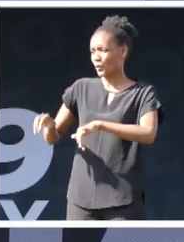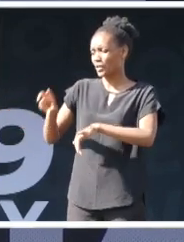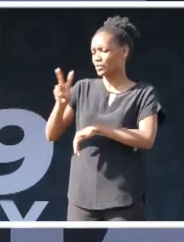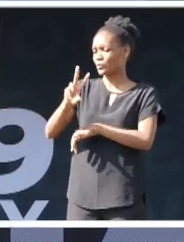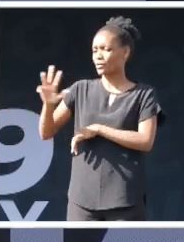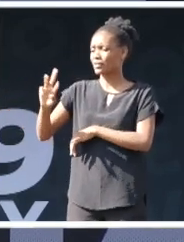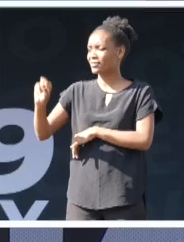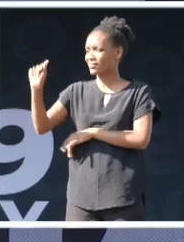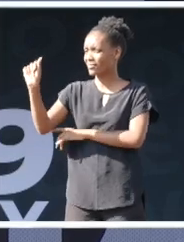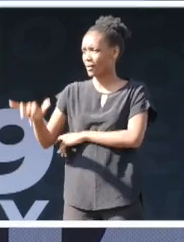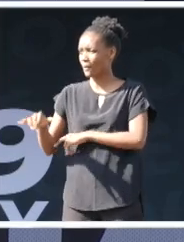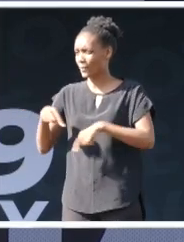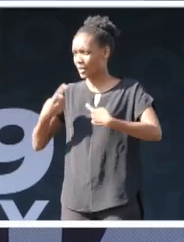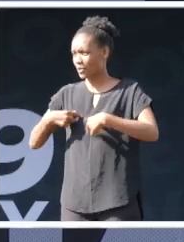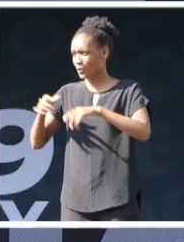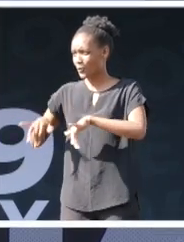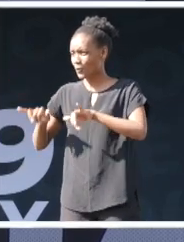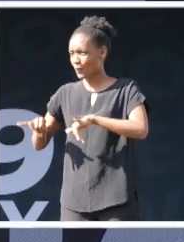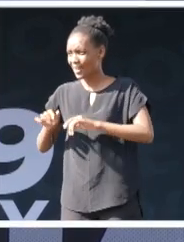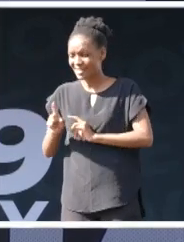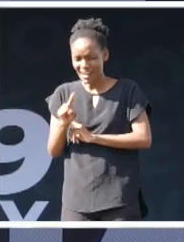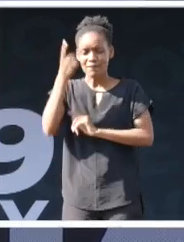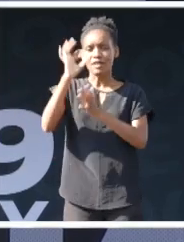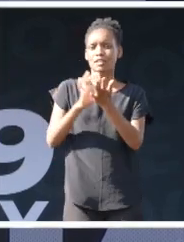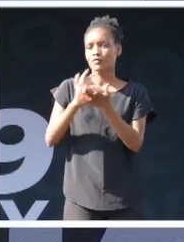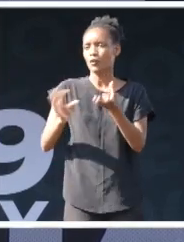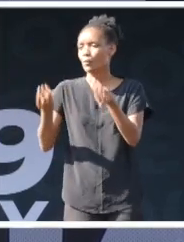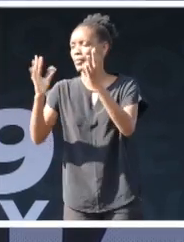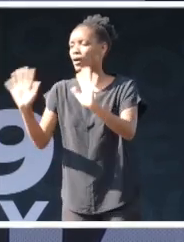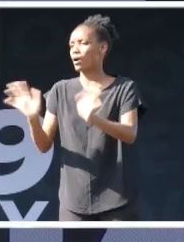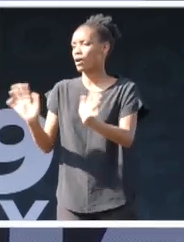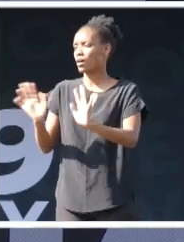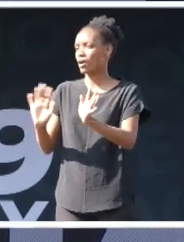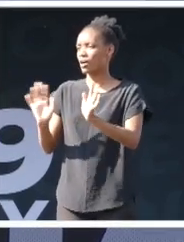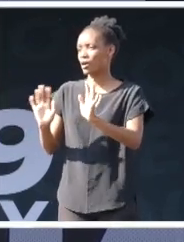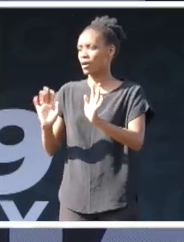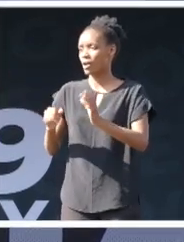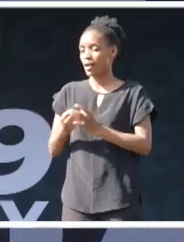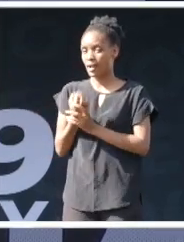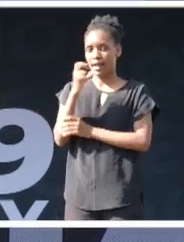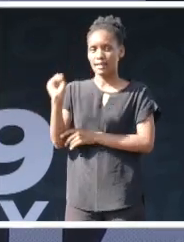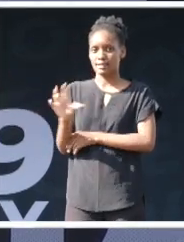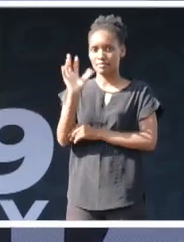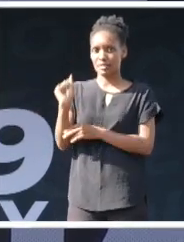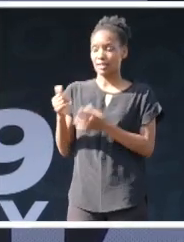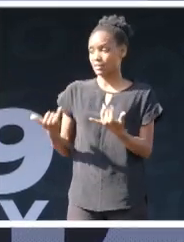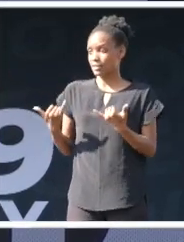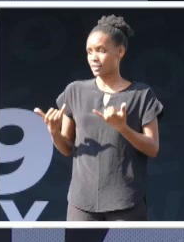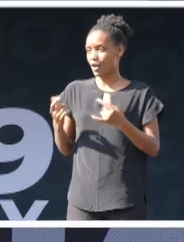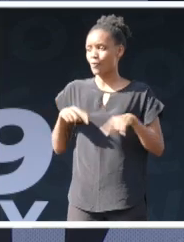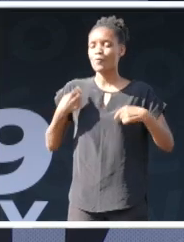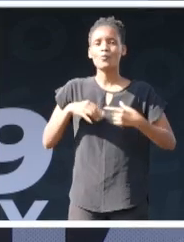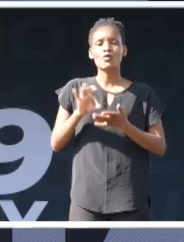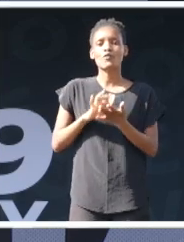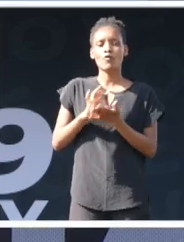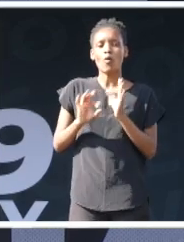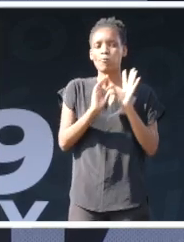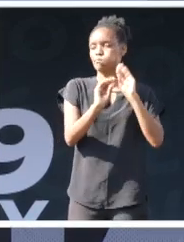May to get our first vote. RISE Mzansi, at this moment, we already have votes.